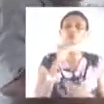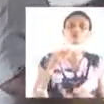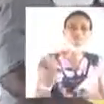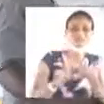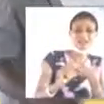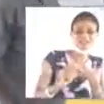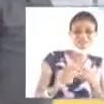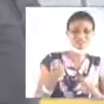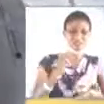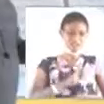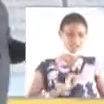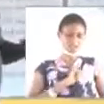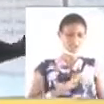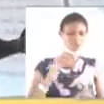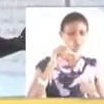attitude and behavior? No.